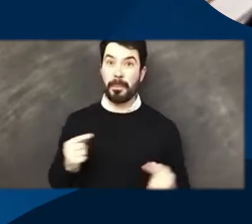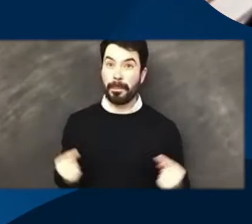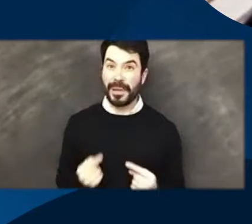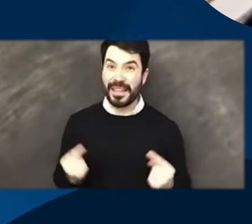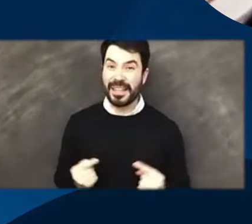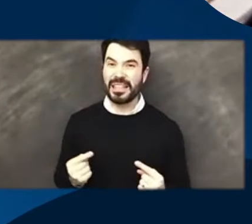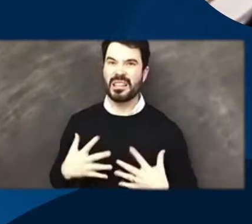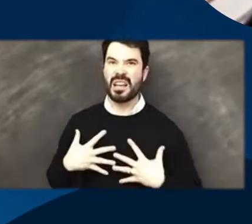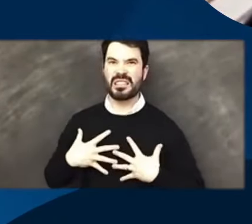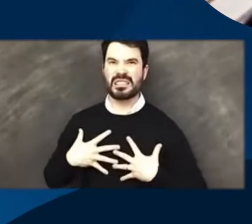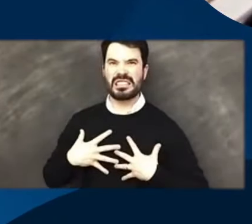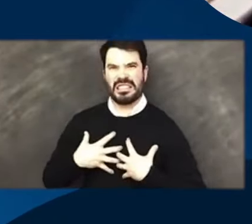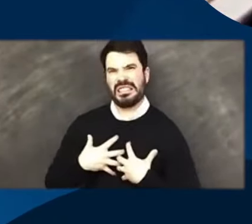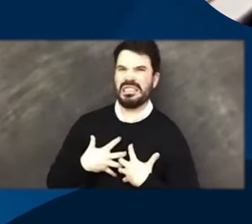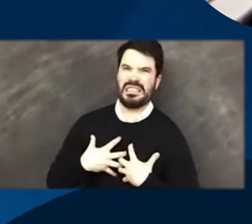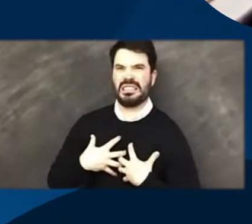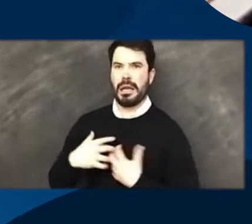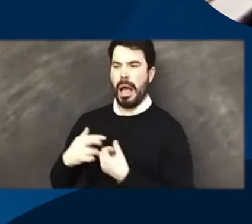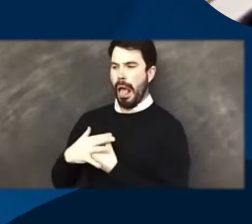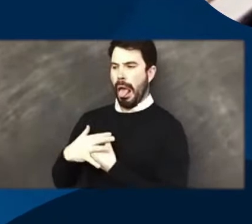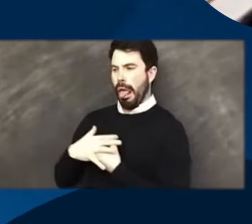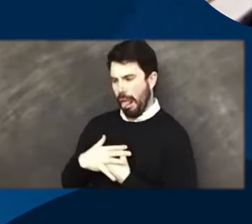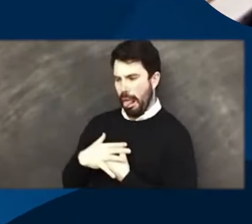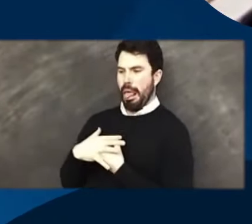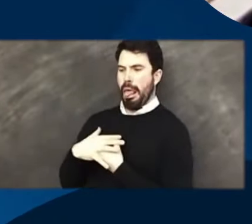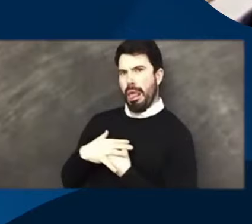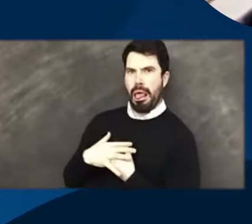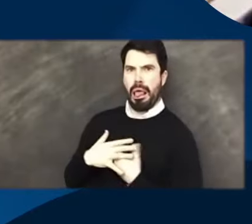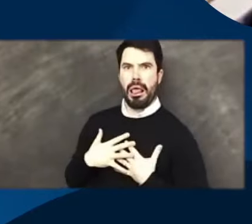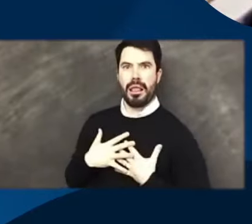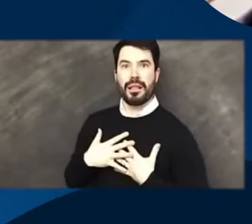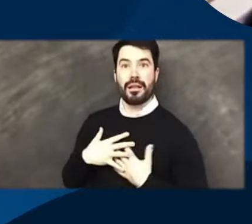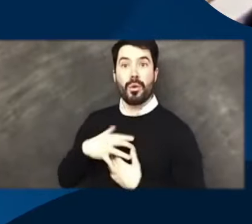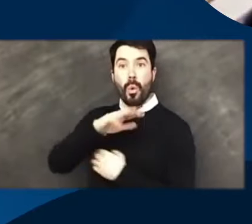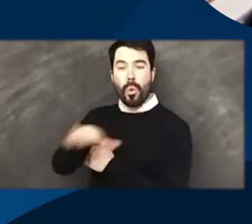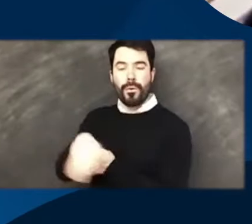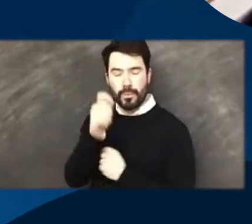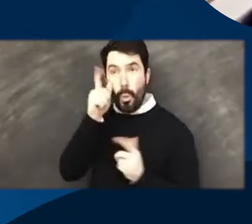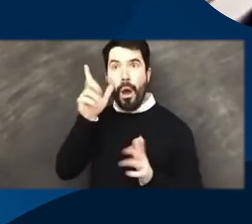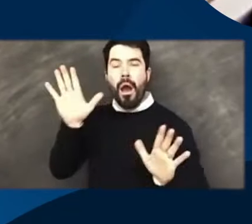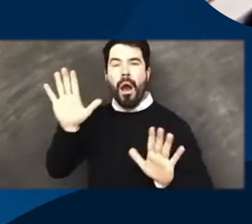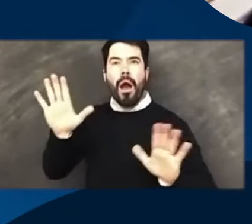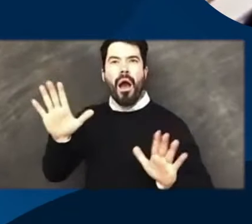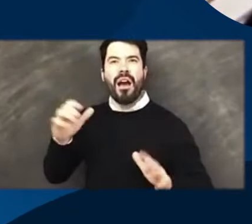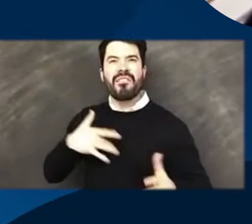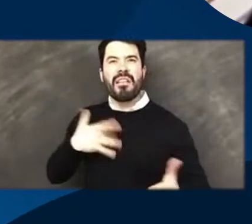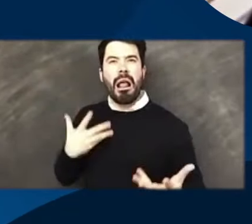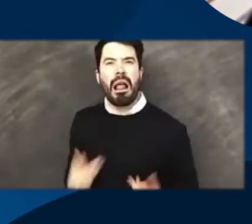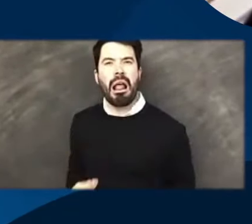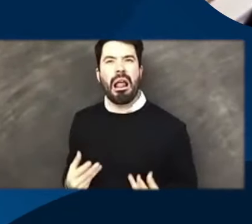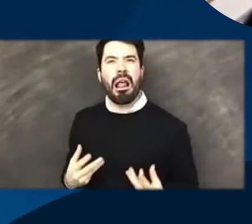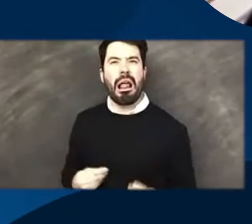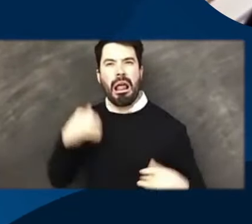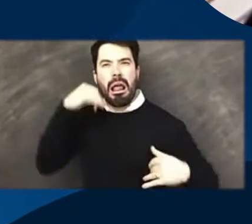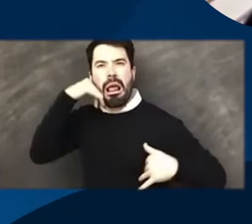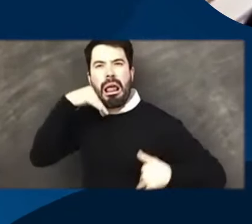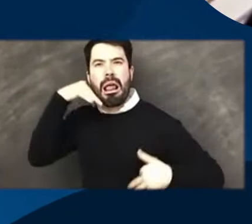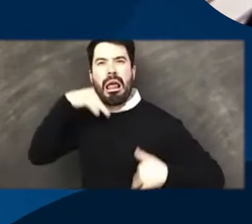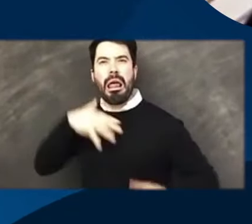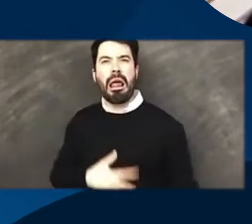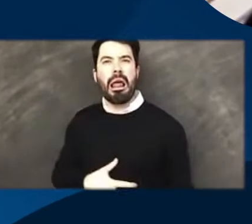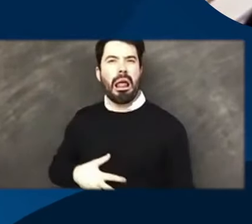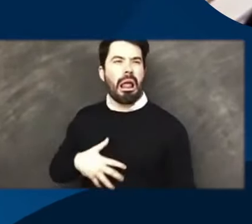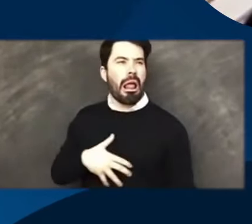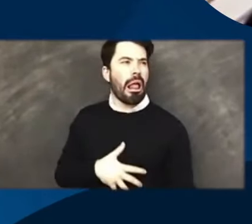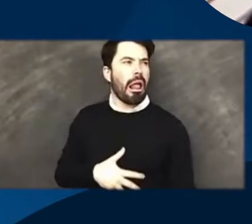the night that's associated with nausea, like a sense of clamminess. Those things can happen with both, but